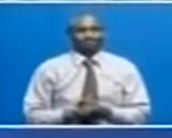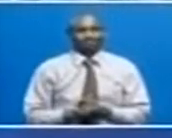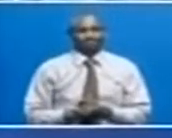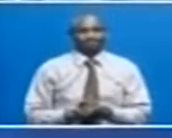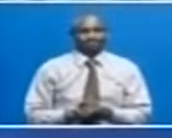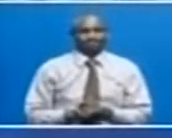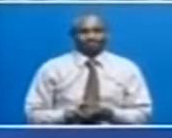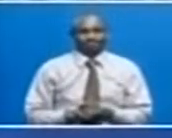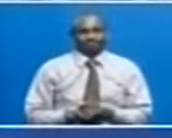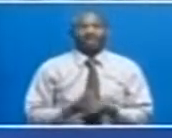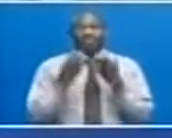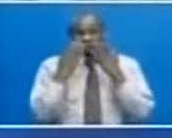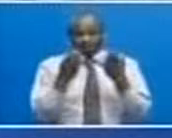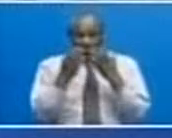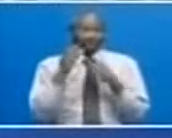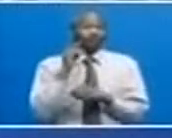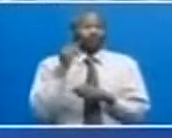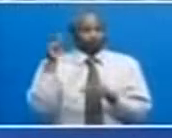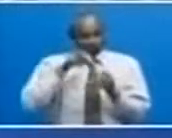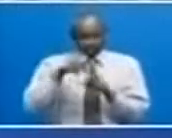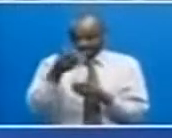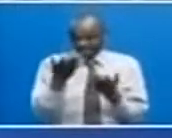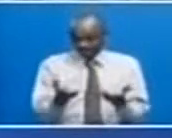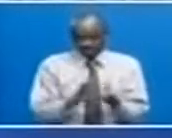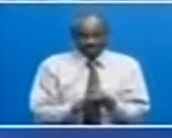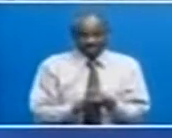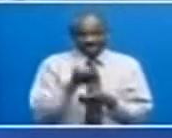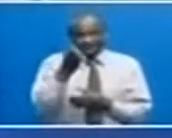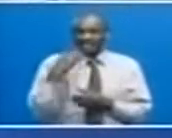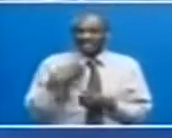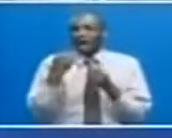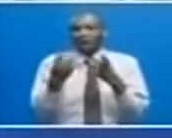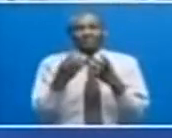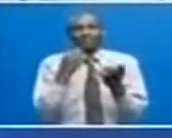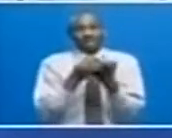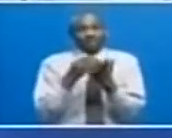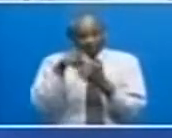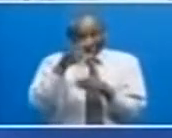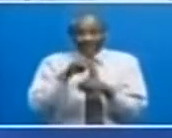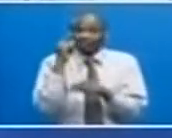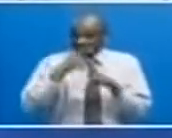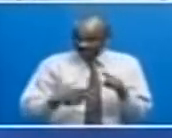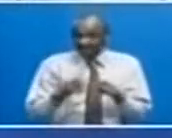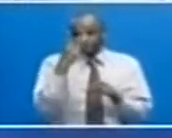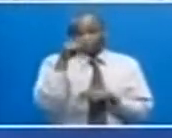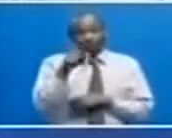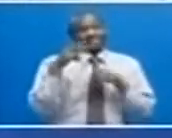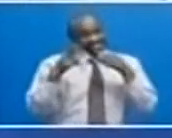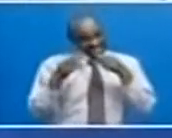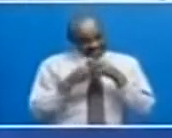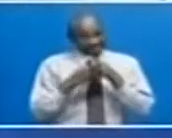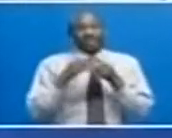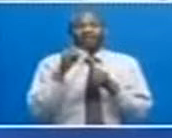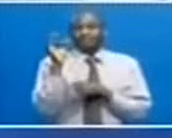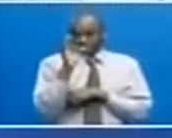Thank you, Isaac, for joining us. And the first thing is the half-year numbers that you've just talked about, 2.8 billion